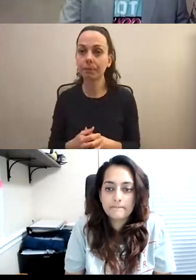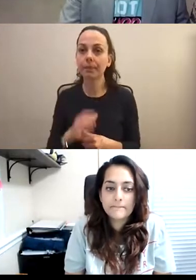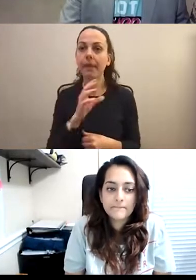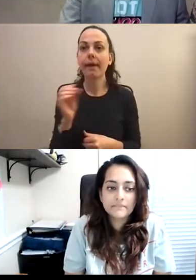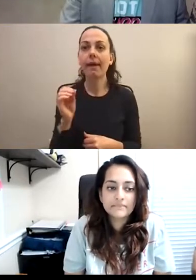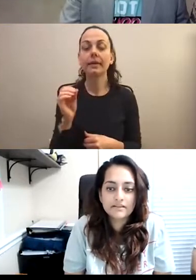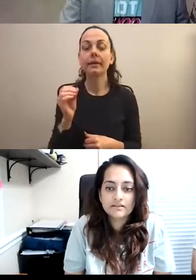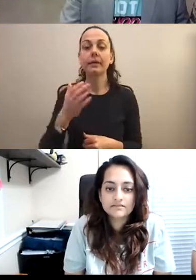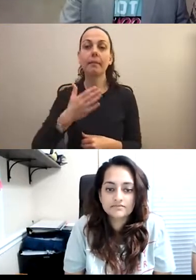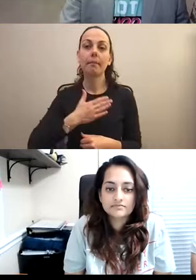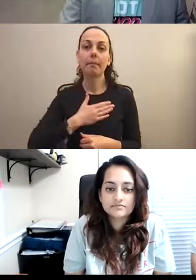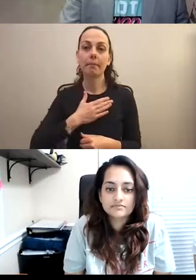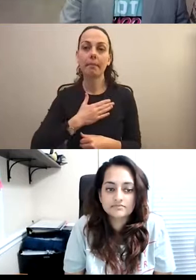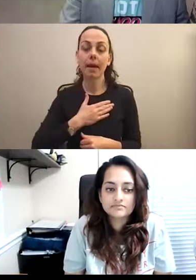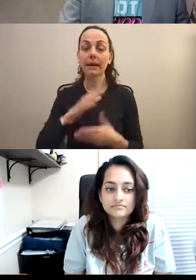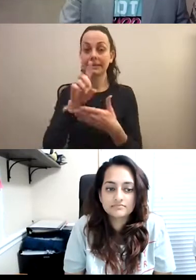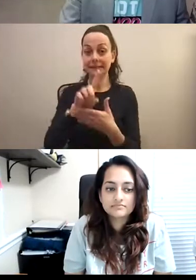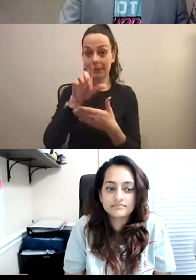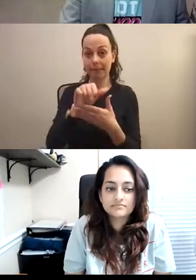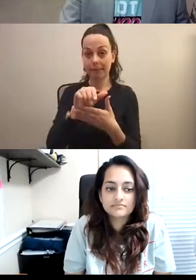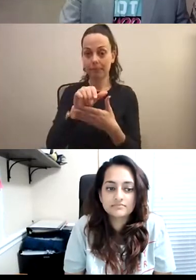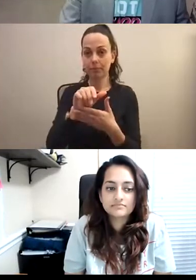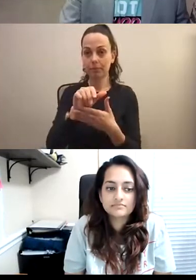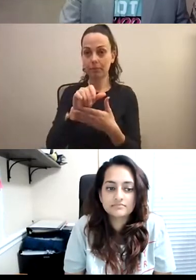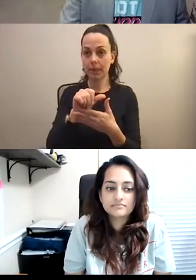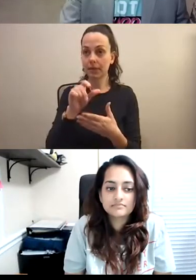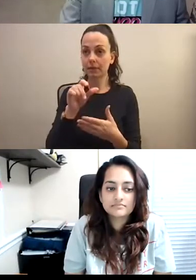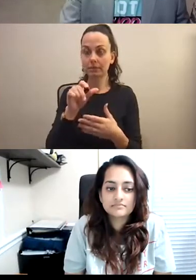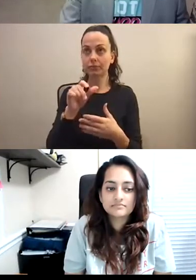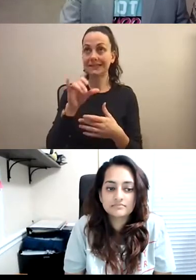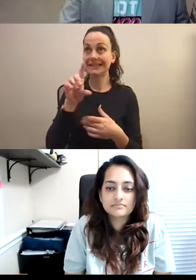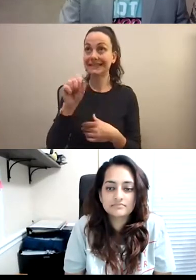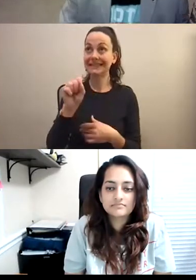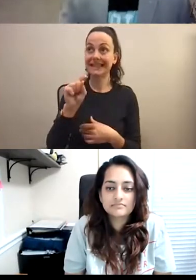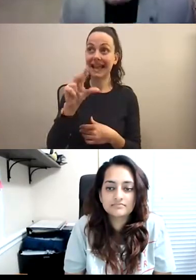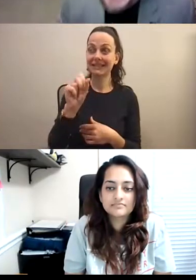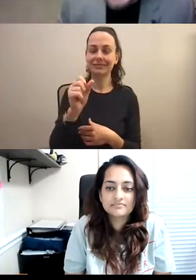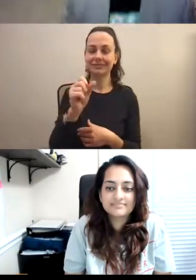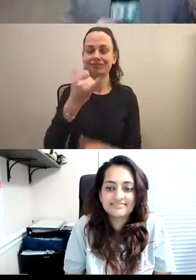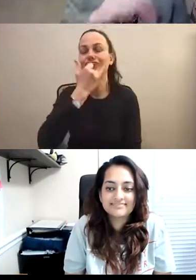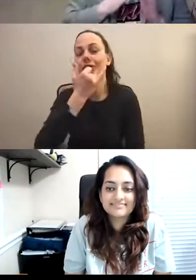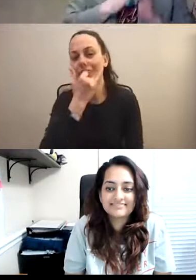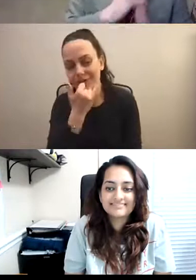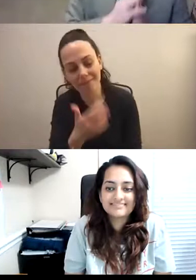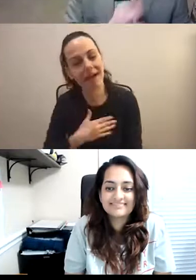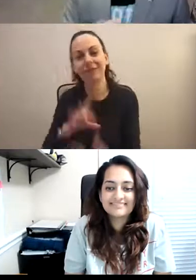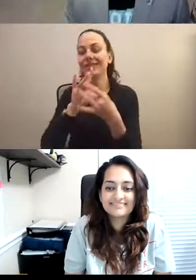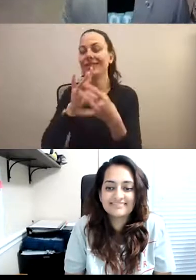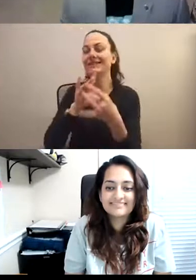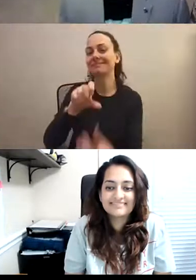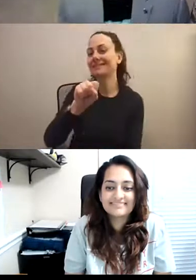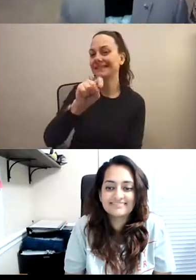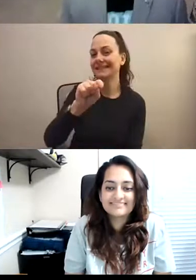And my disability status is, oh, nope, that's right. my relationship status